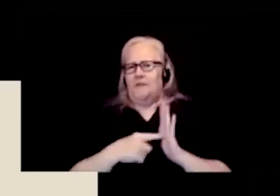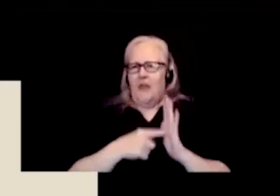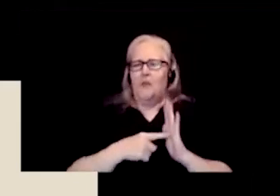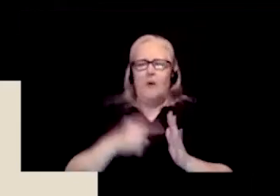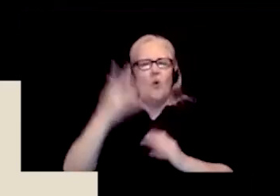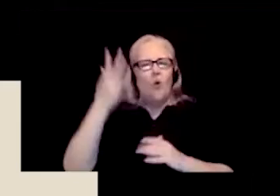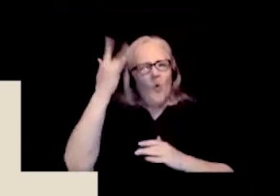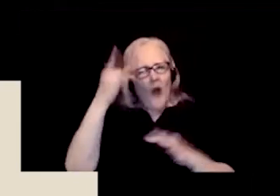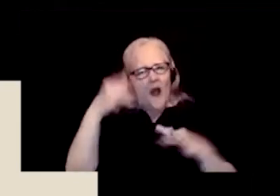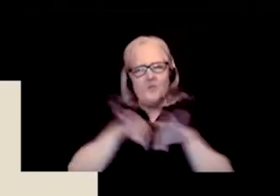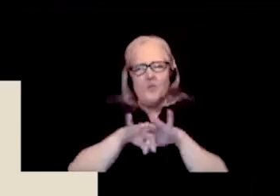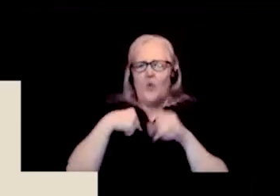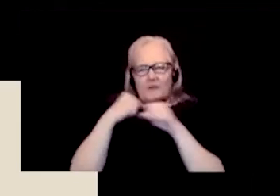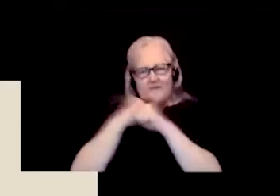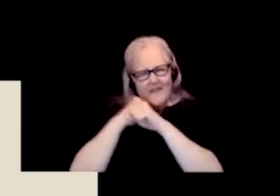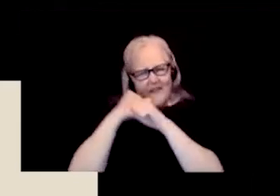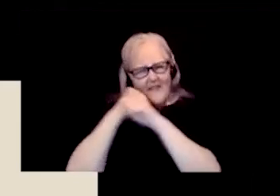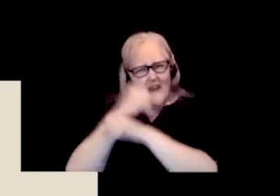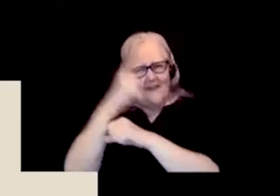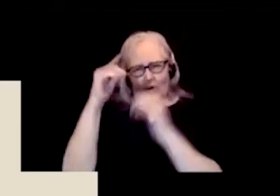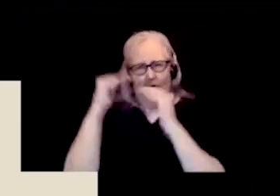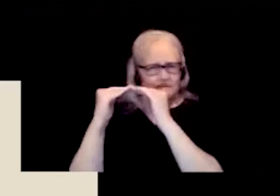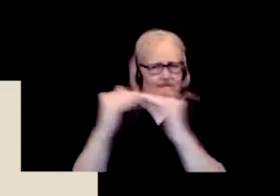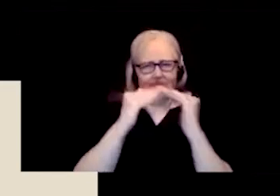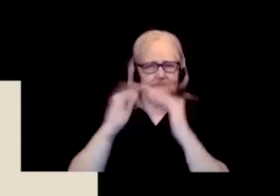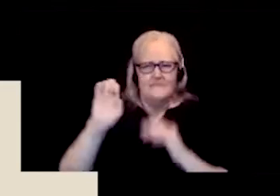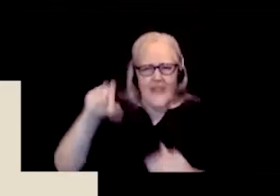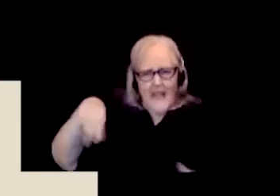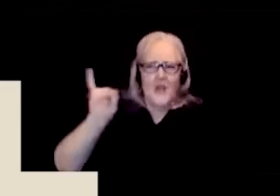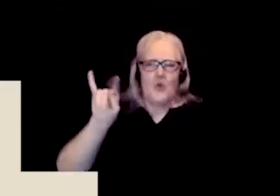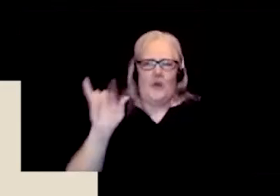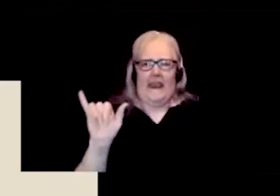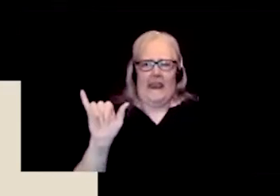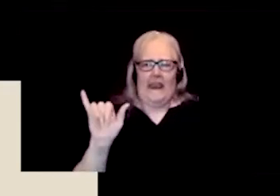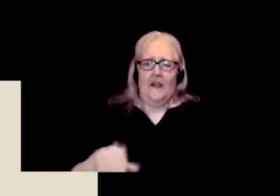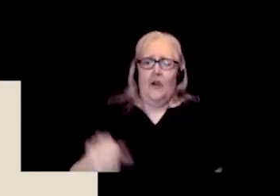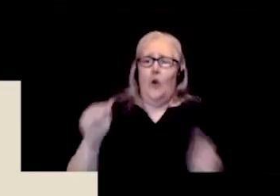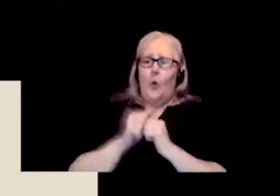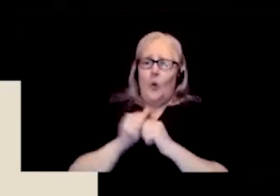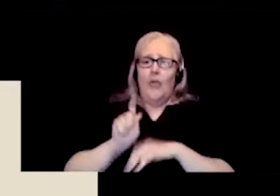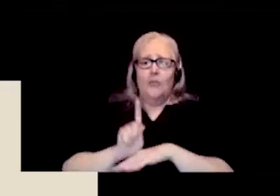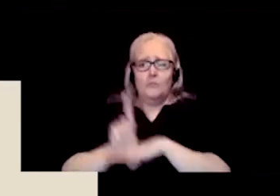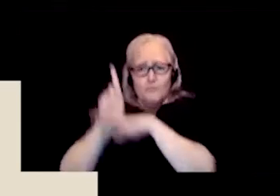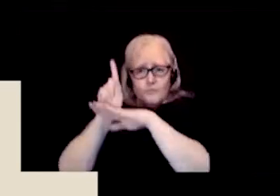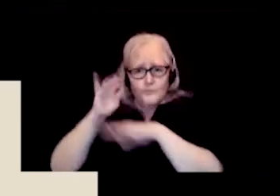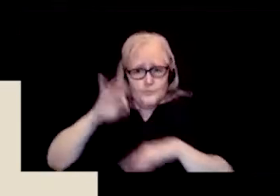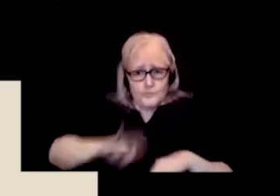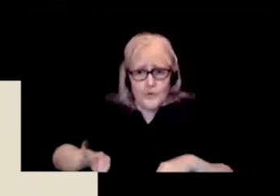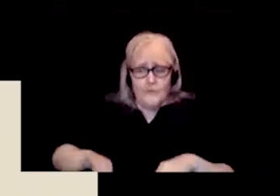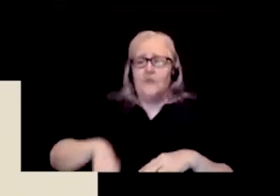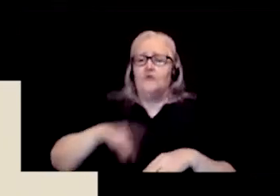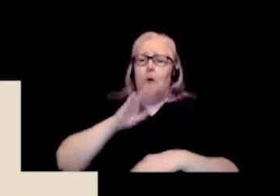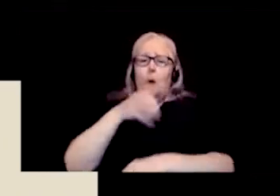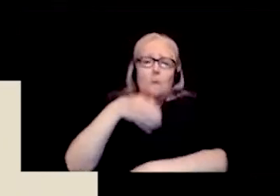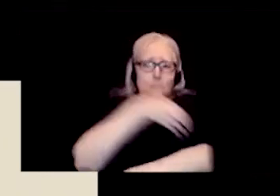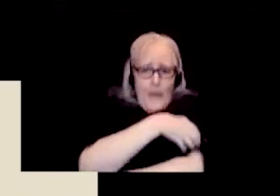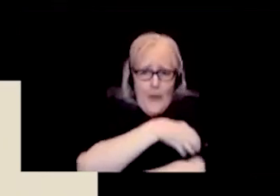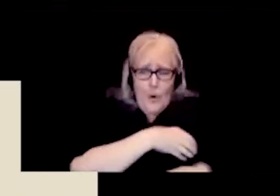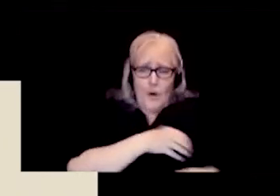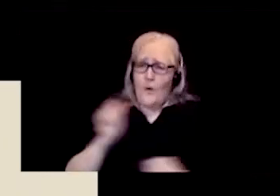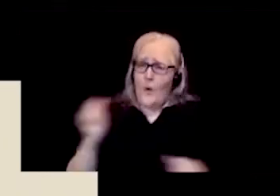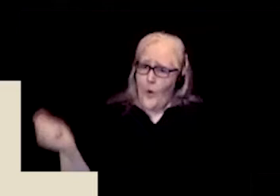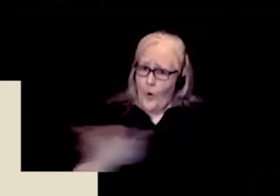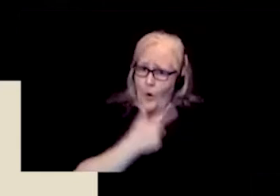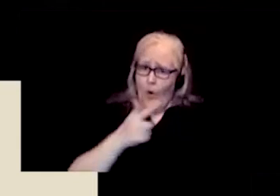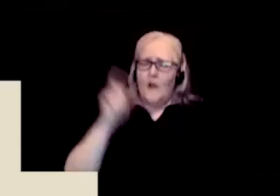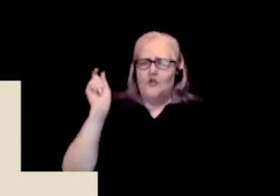for equity in America, and why, with the privilege and the power that each of us have, that we must use it to